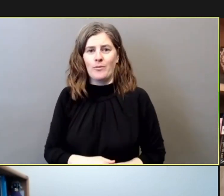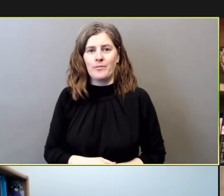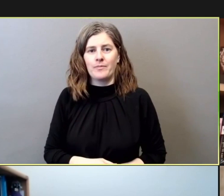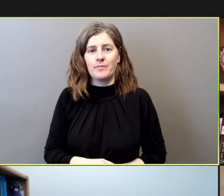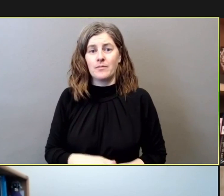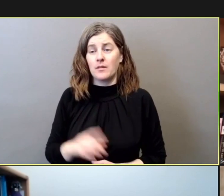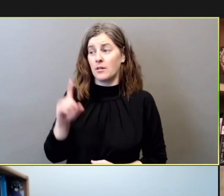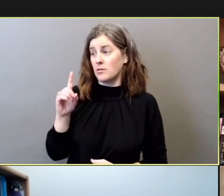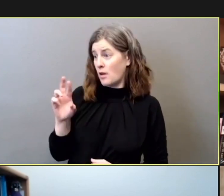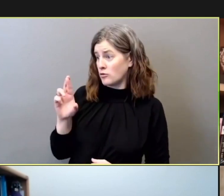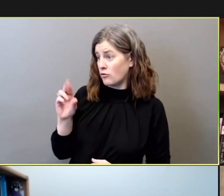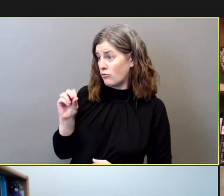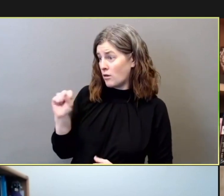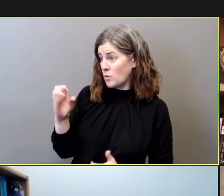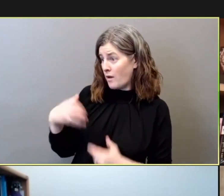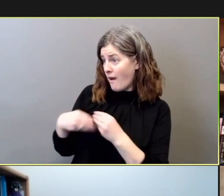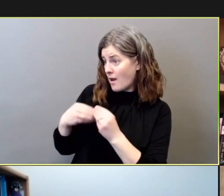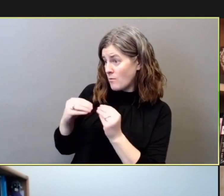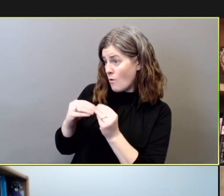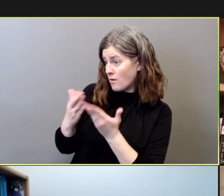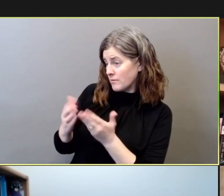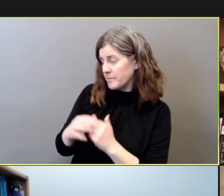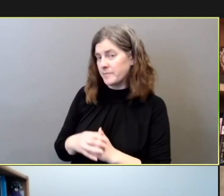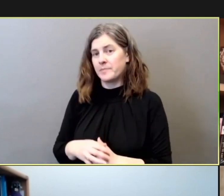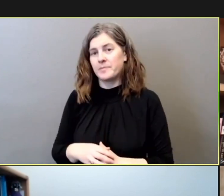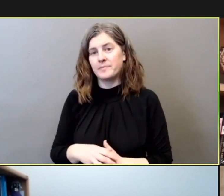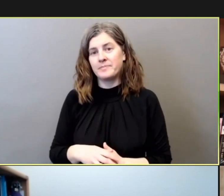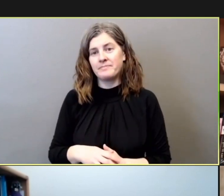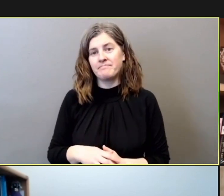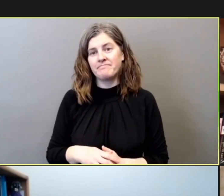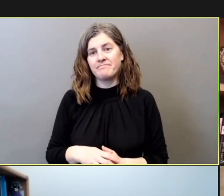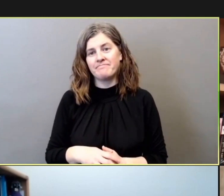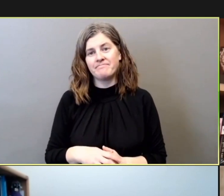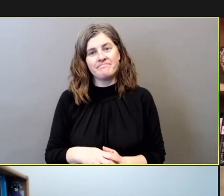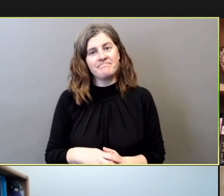Anything, Dr. Ross, you want to close with?